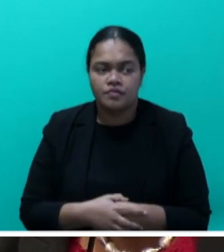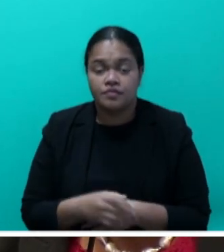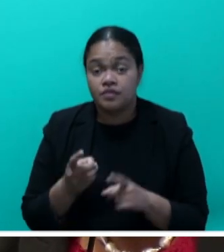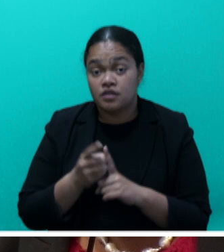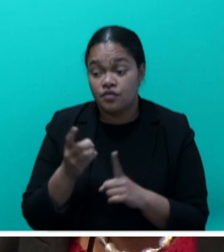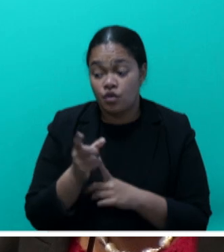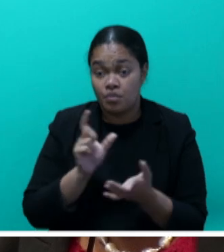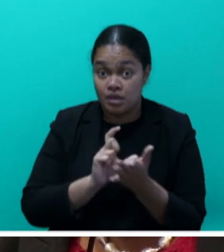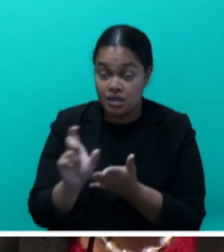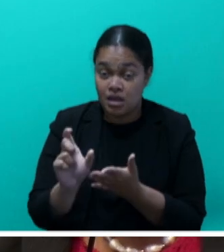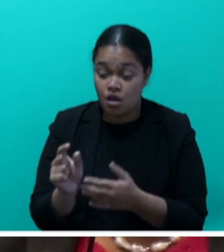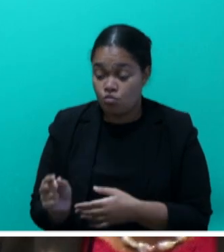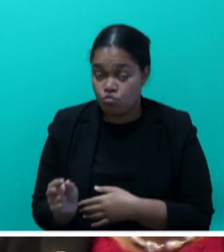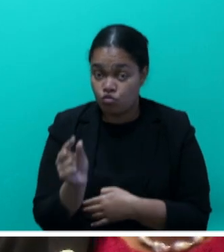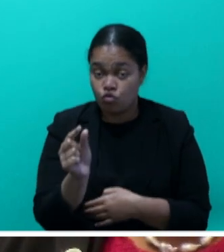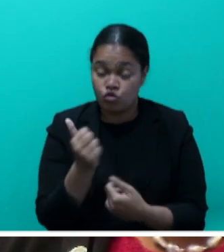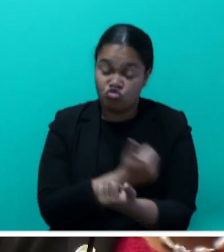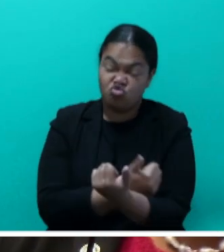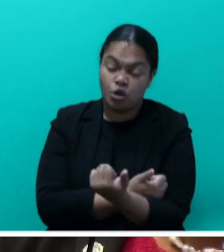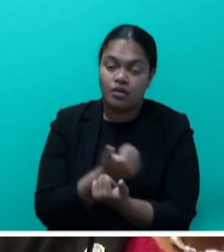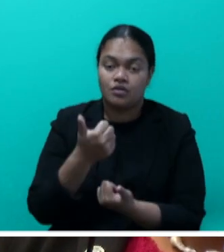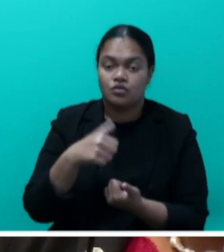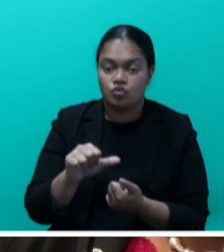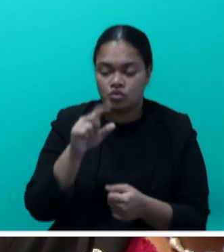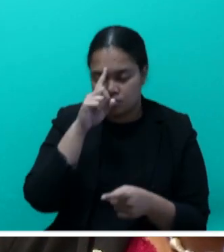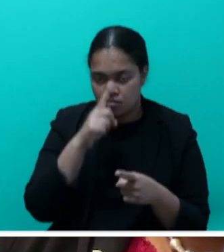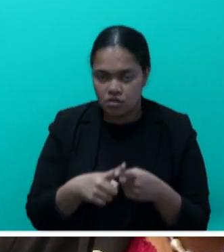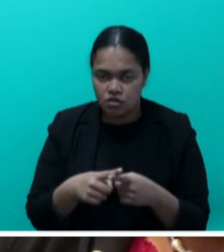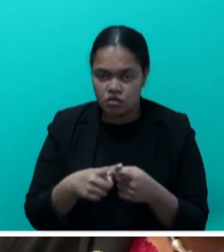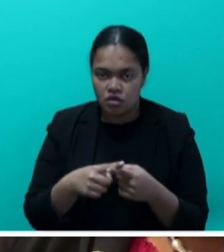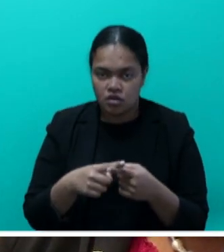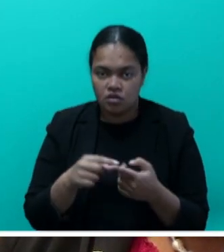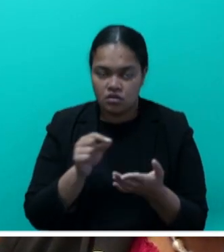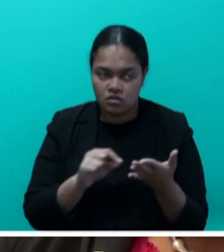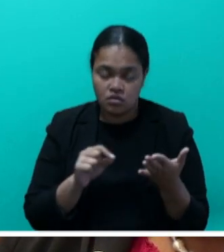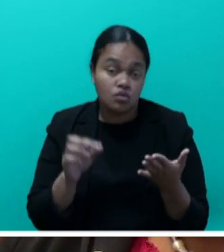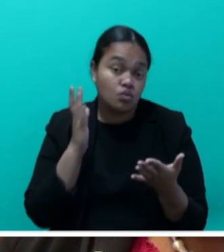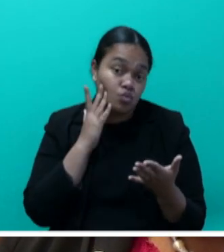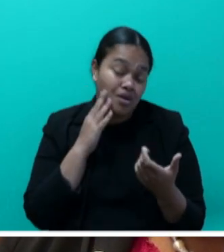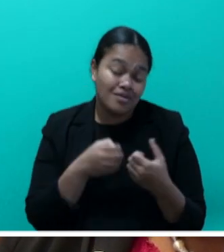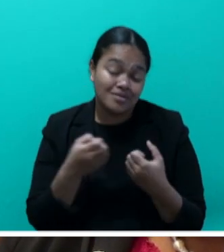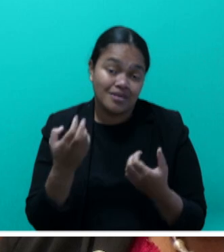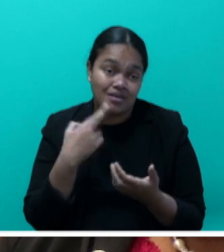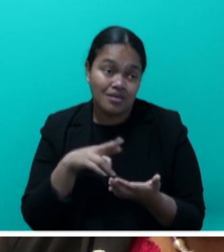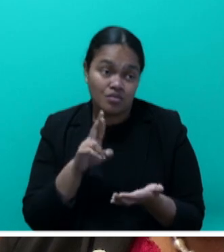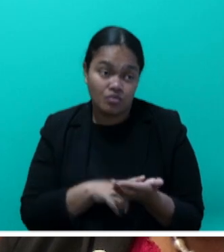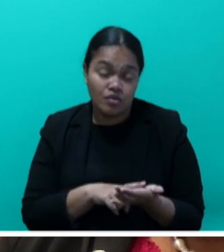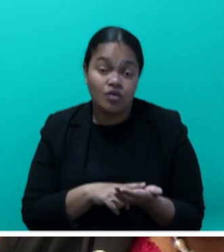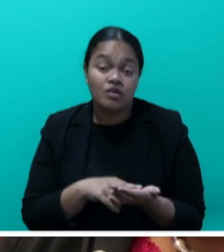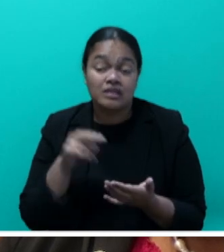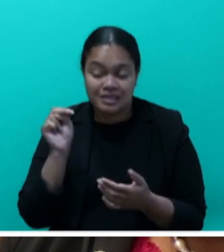clear protocols around drug use reporting in patient notes and when external reporting can be